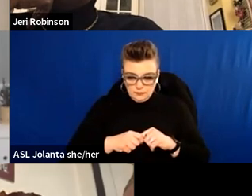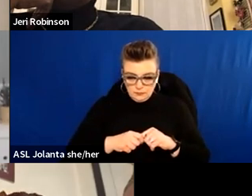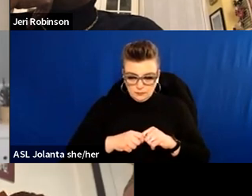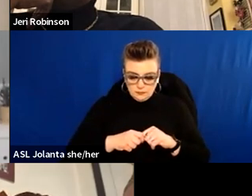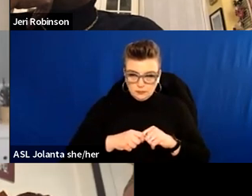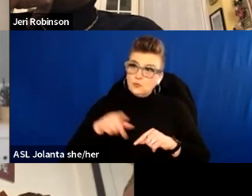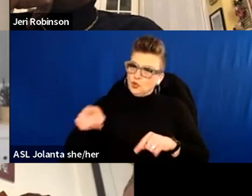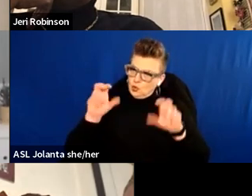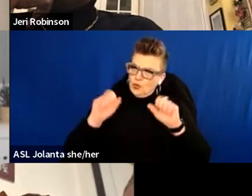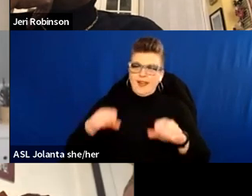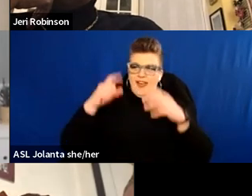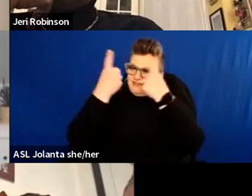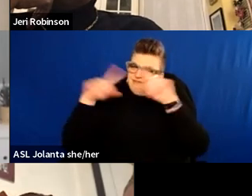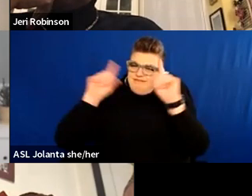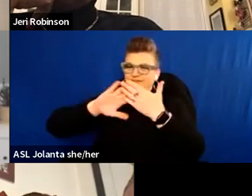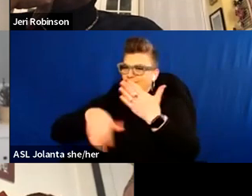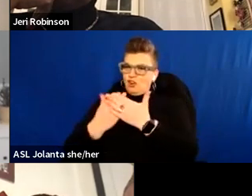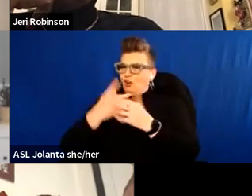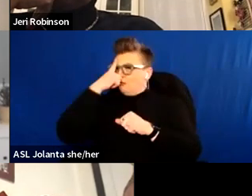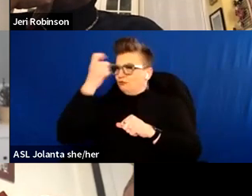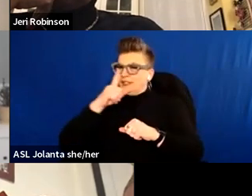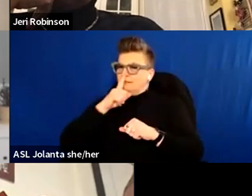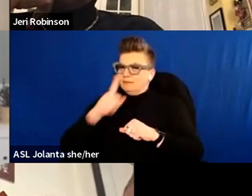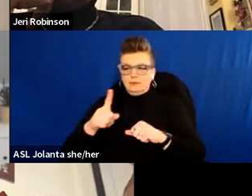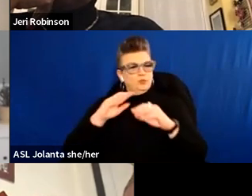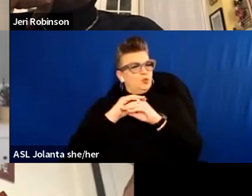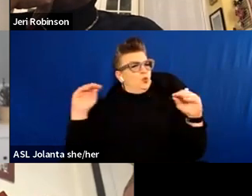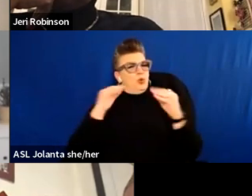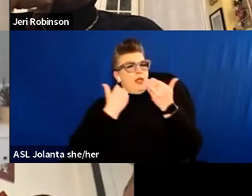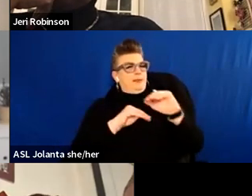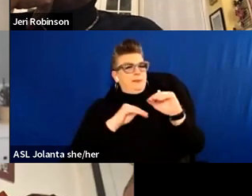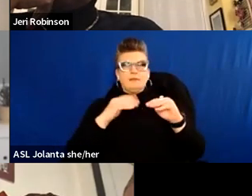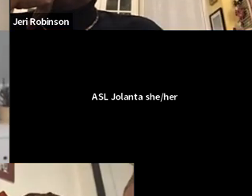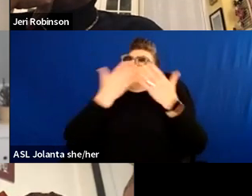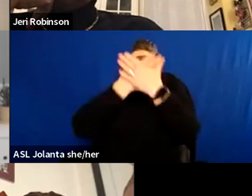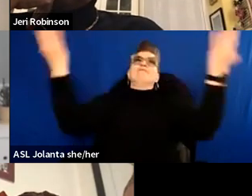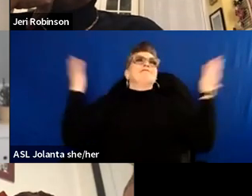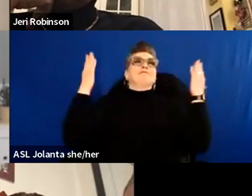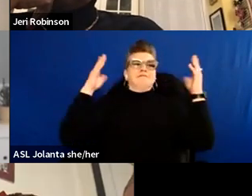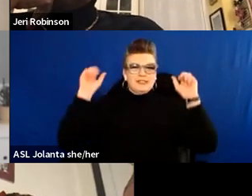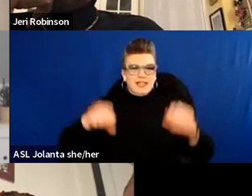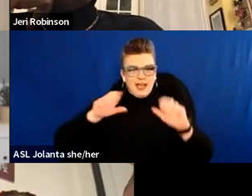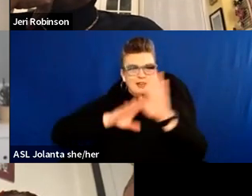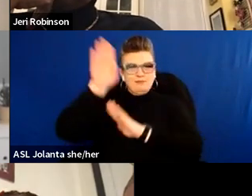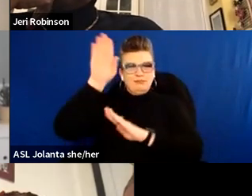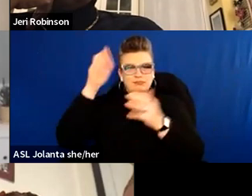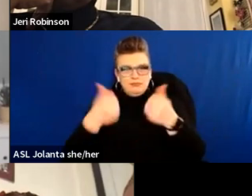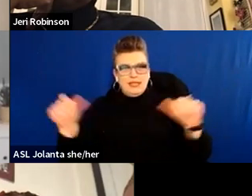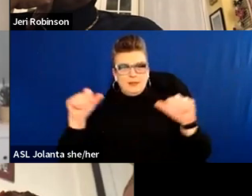you can make all your dreams come true and only does the sky is the limit thirty seconds